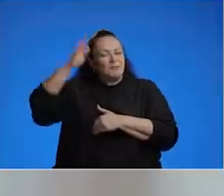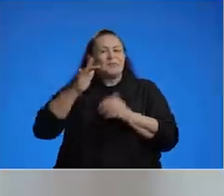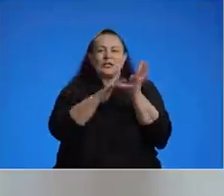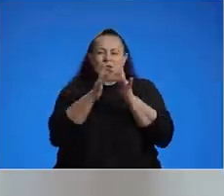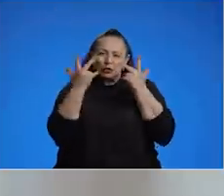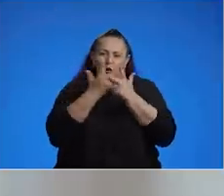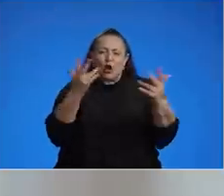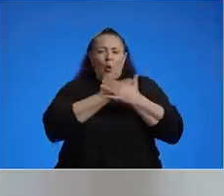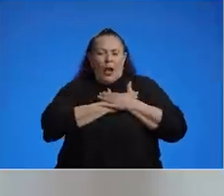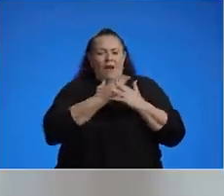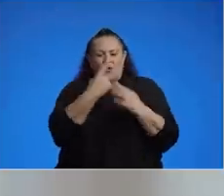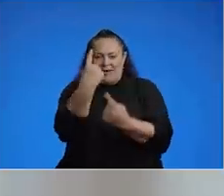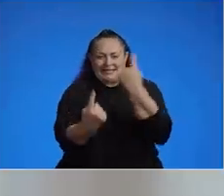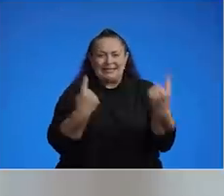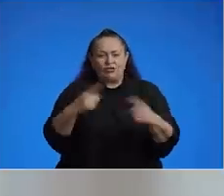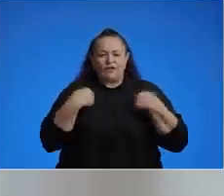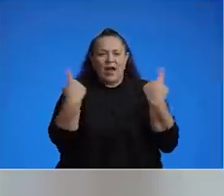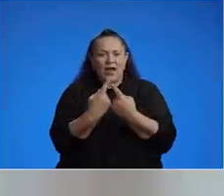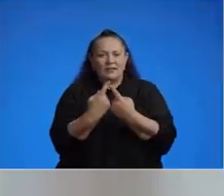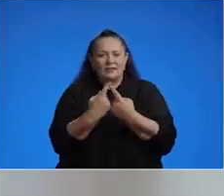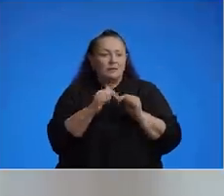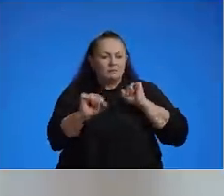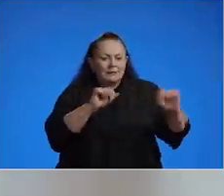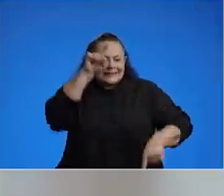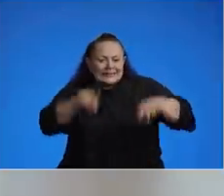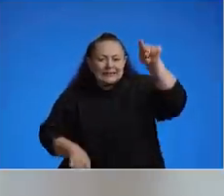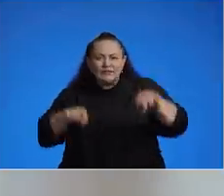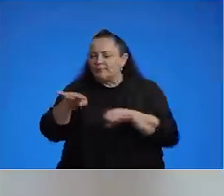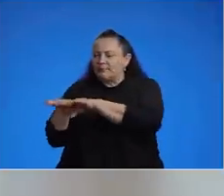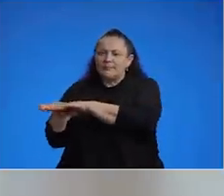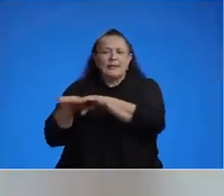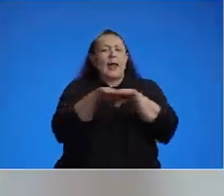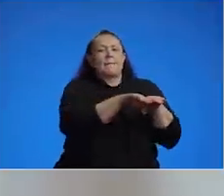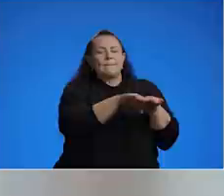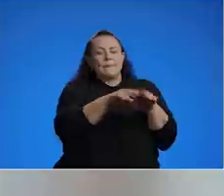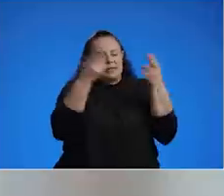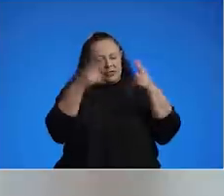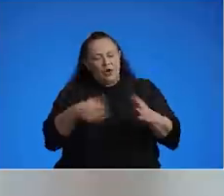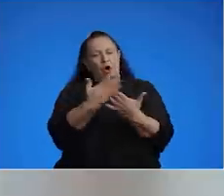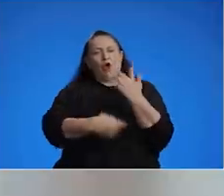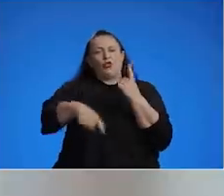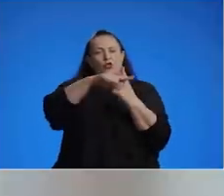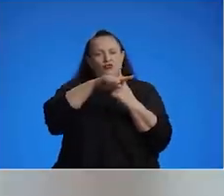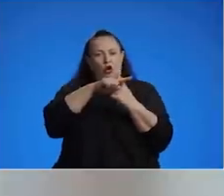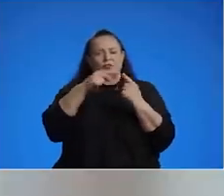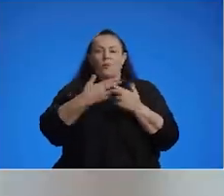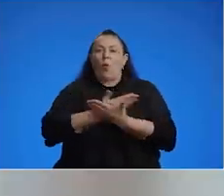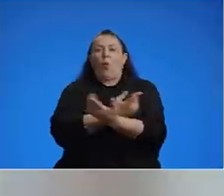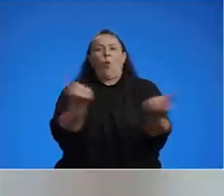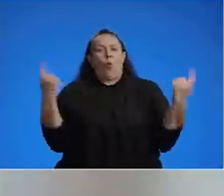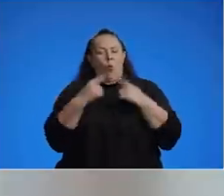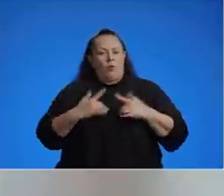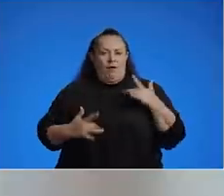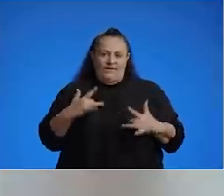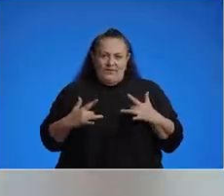distinctions made when he died on the cross, when he gave his life for all. When his love was projected